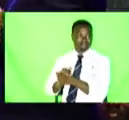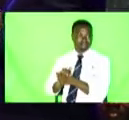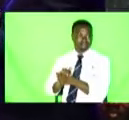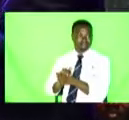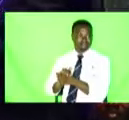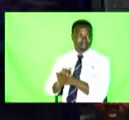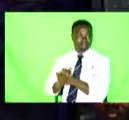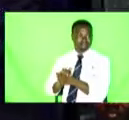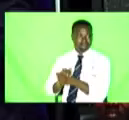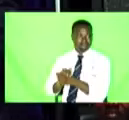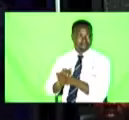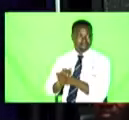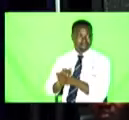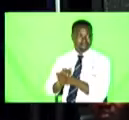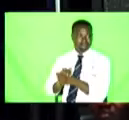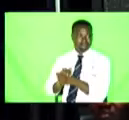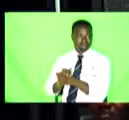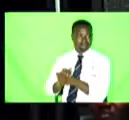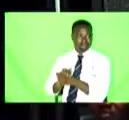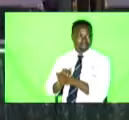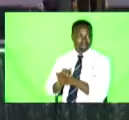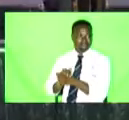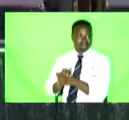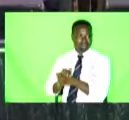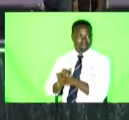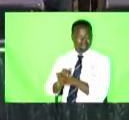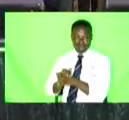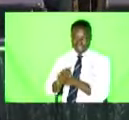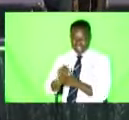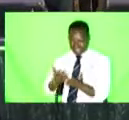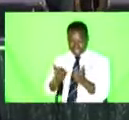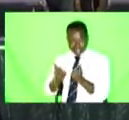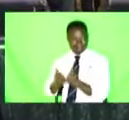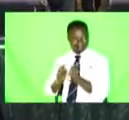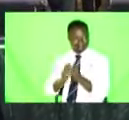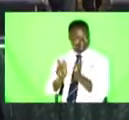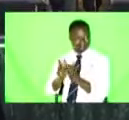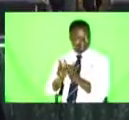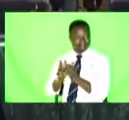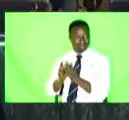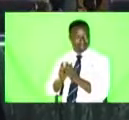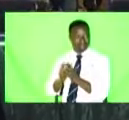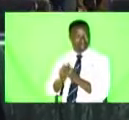Come to Jesus. Come to Jesus. Then leave him alone.